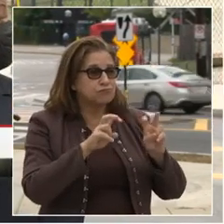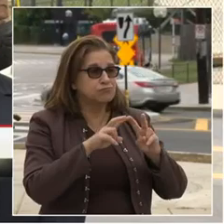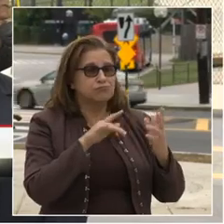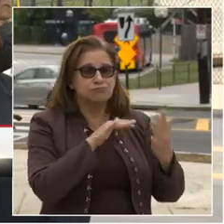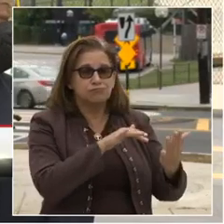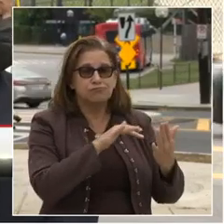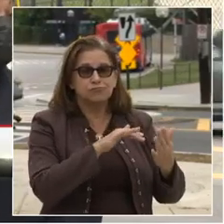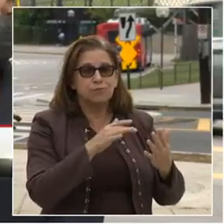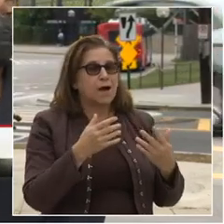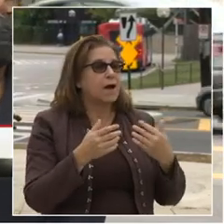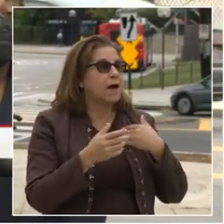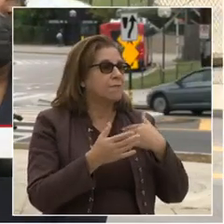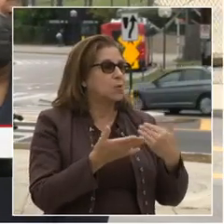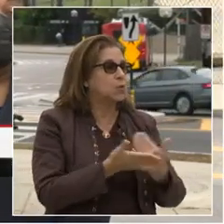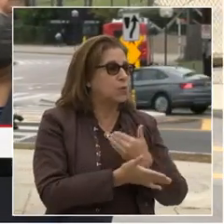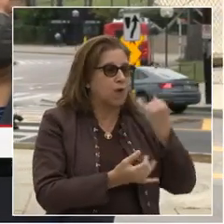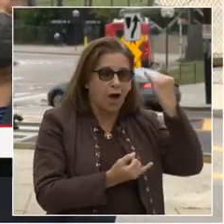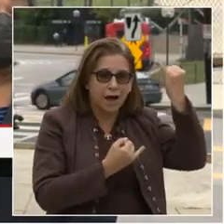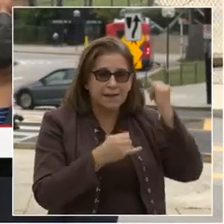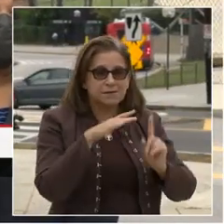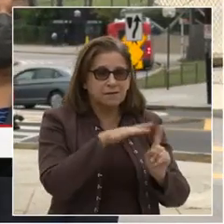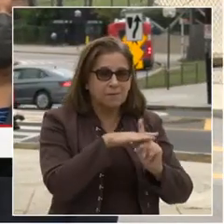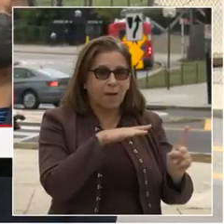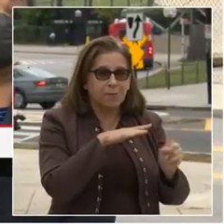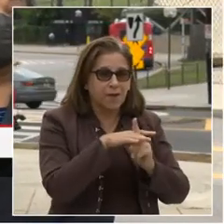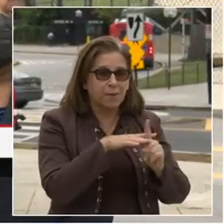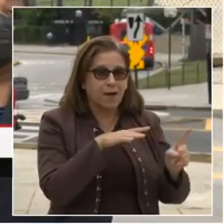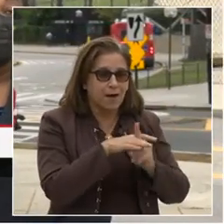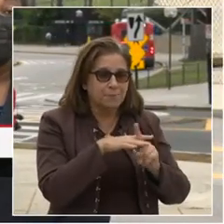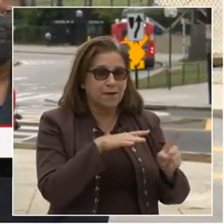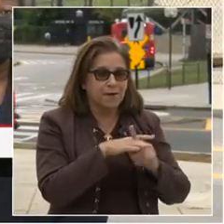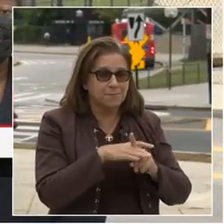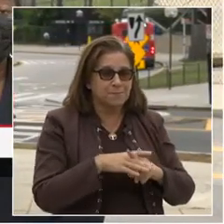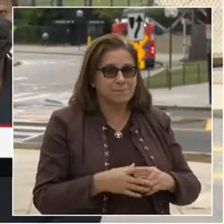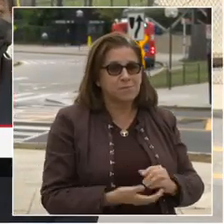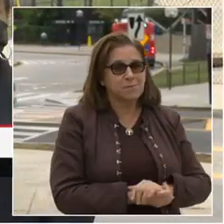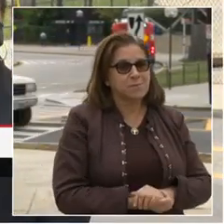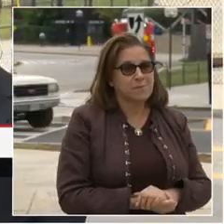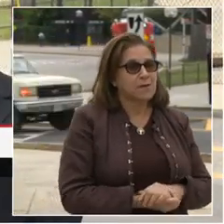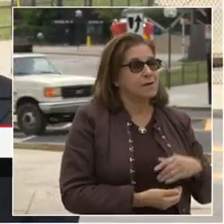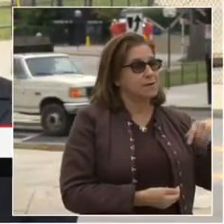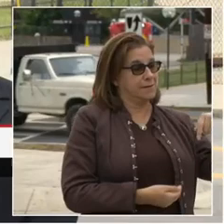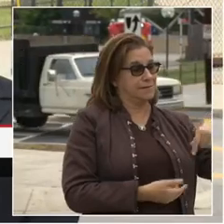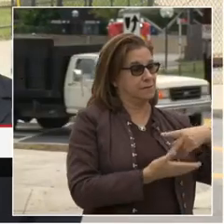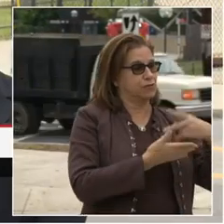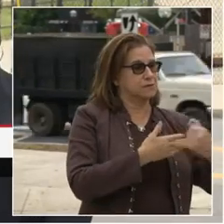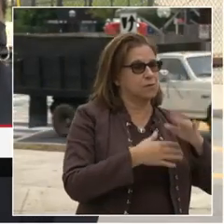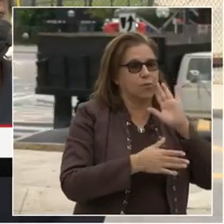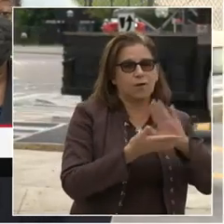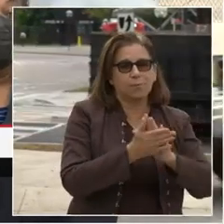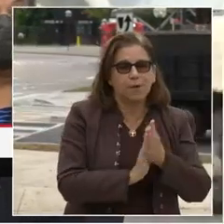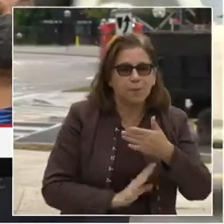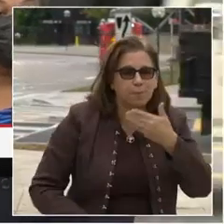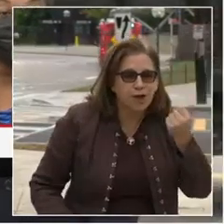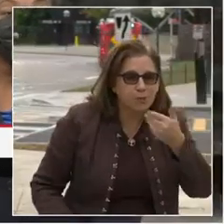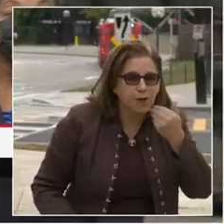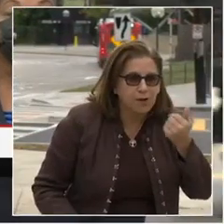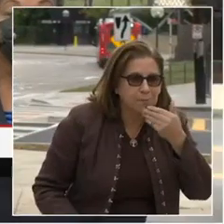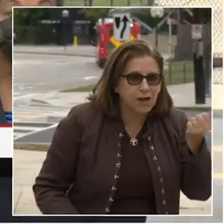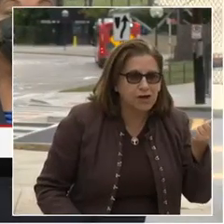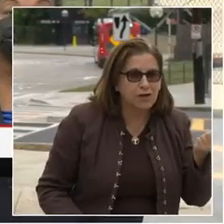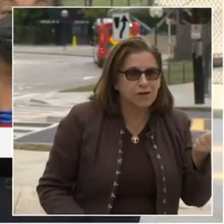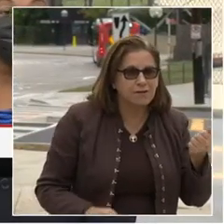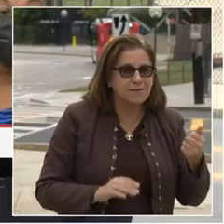ideas, sometimes the ideas make the project better, but sometimes it just slows the project down. And